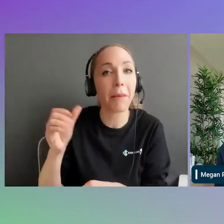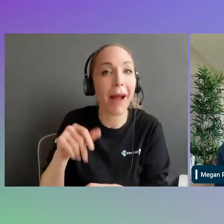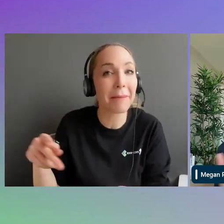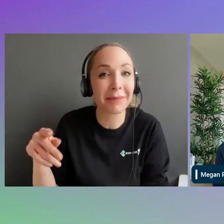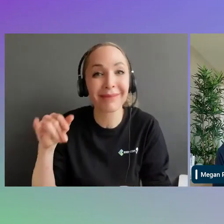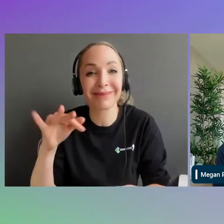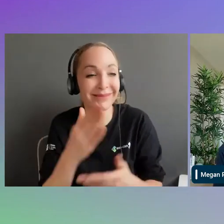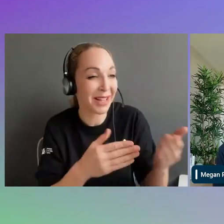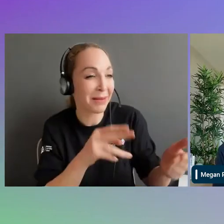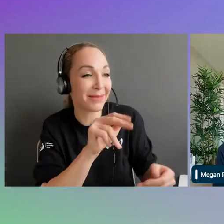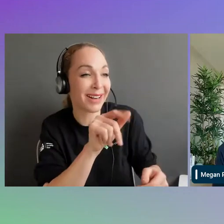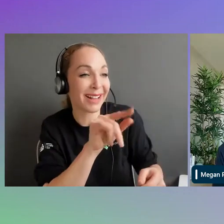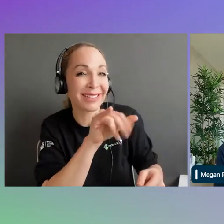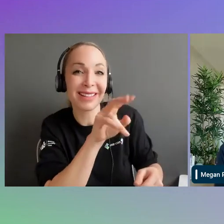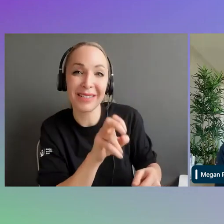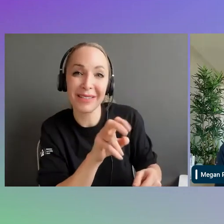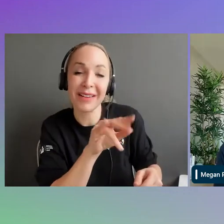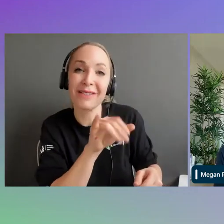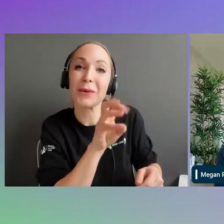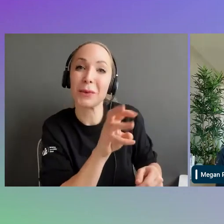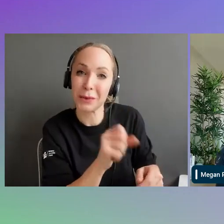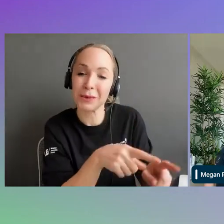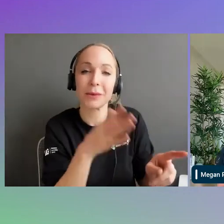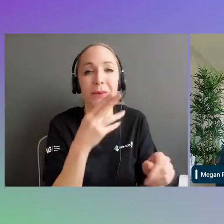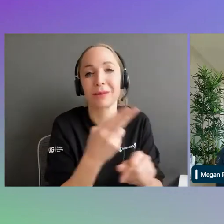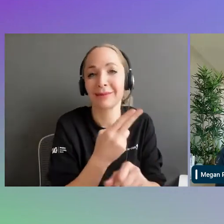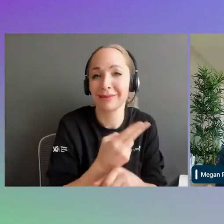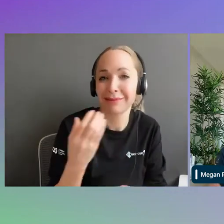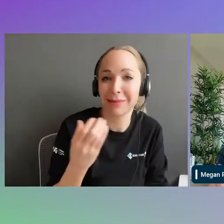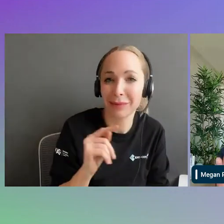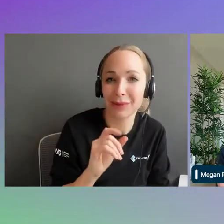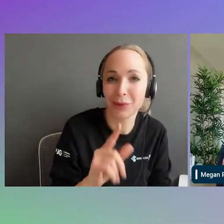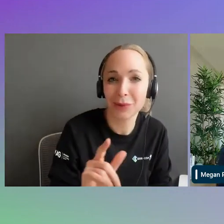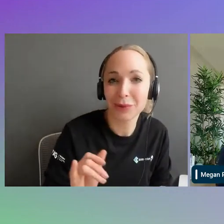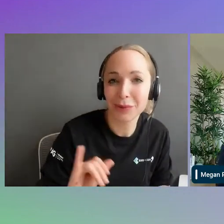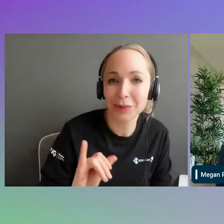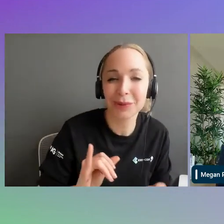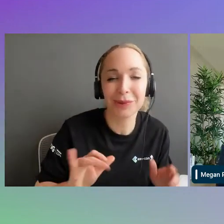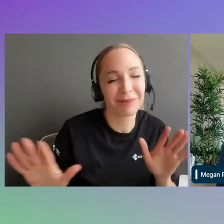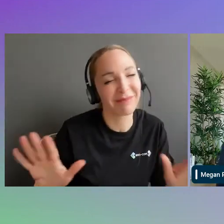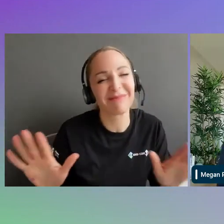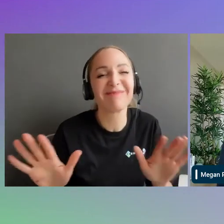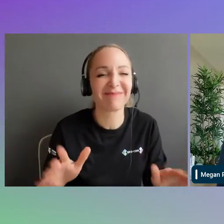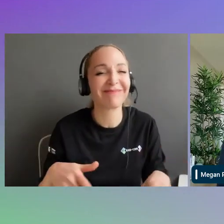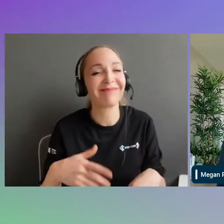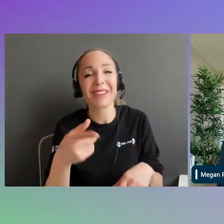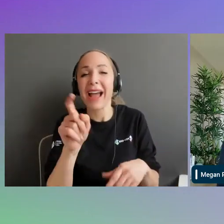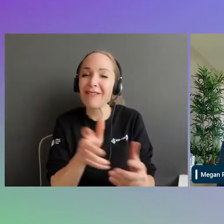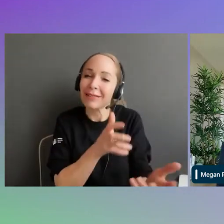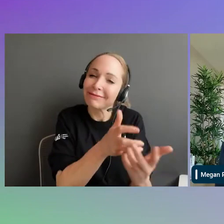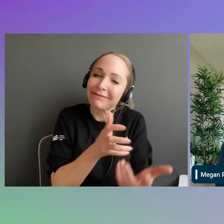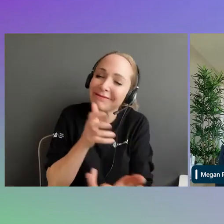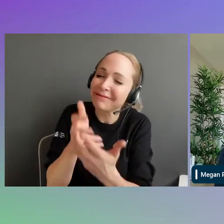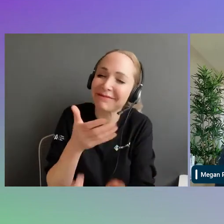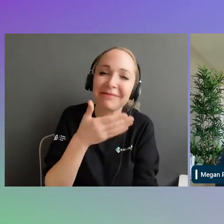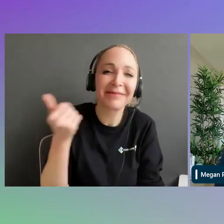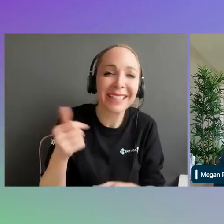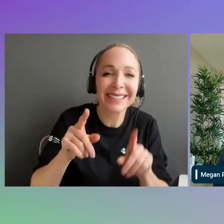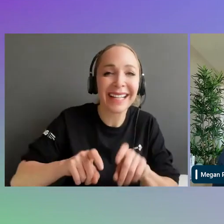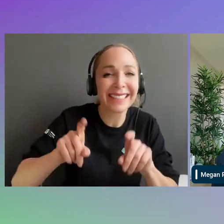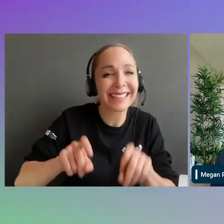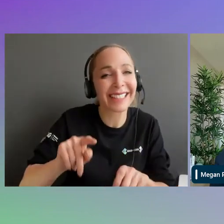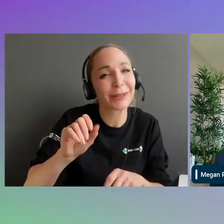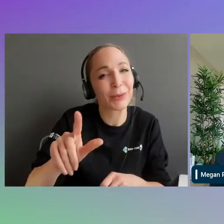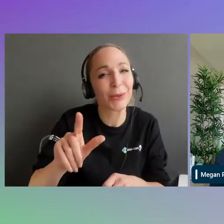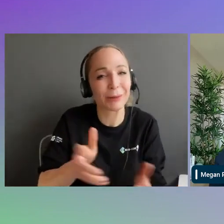that they're rendering, they might use the mobile tool on those views as well. But really to use the best testing tool for the type of view that you're testing is what